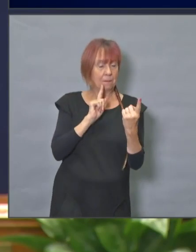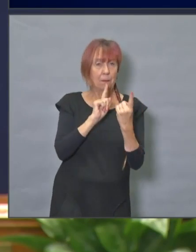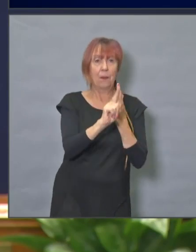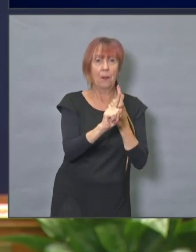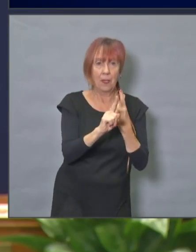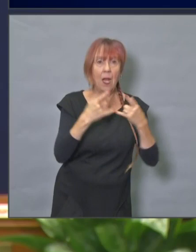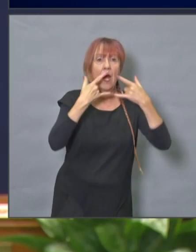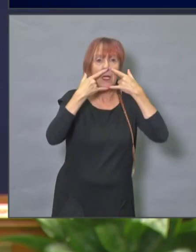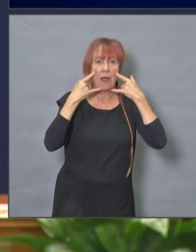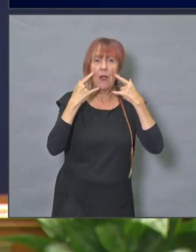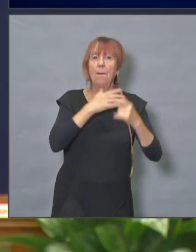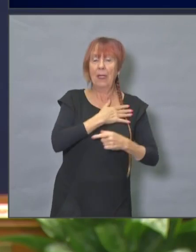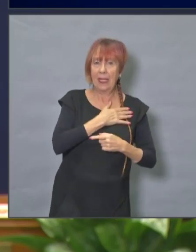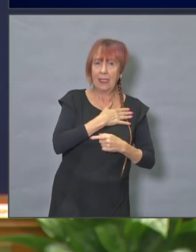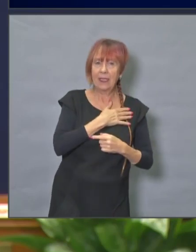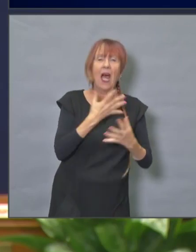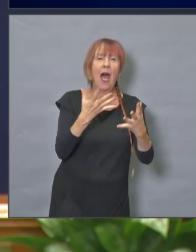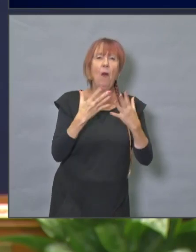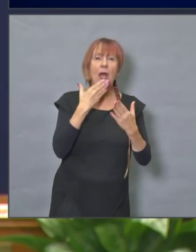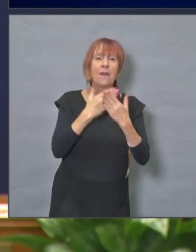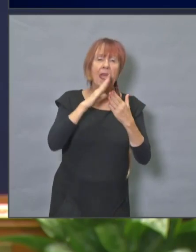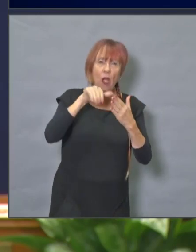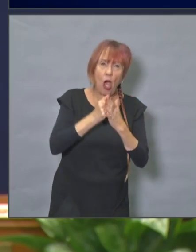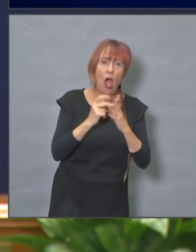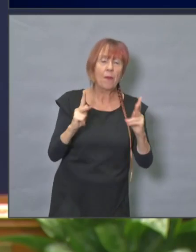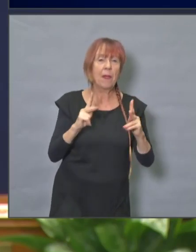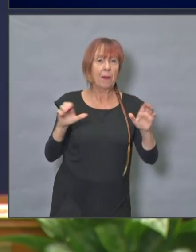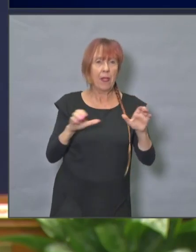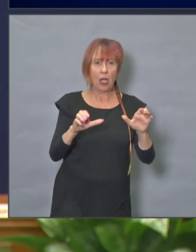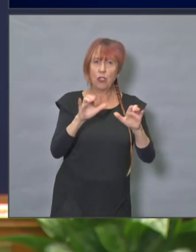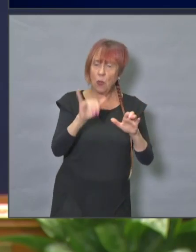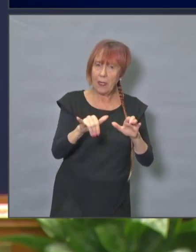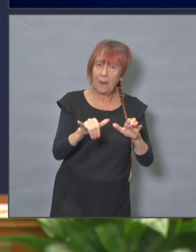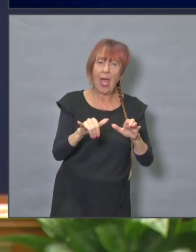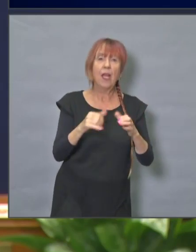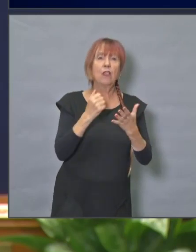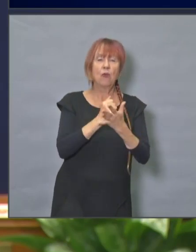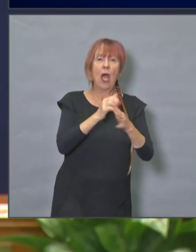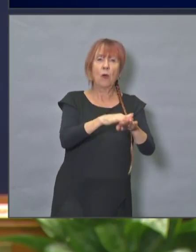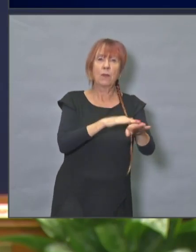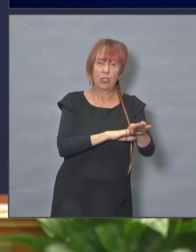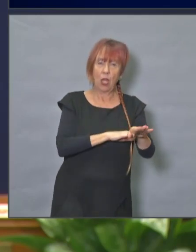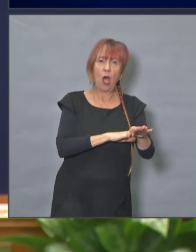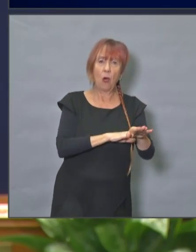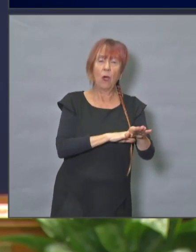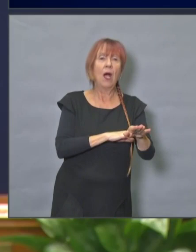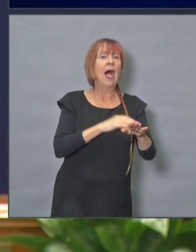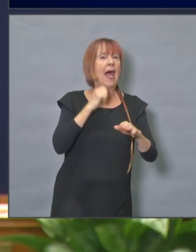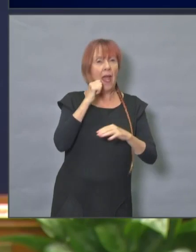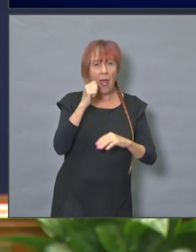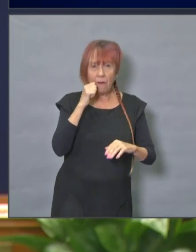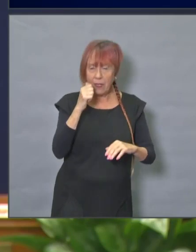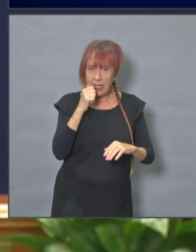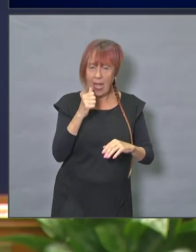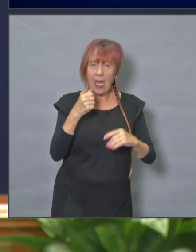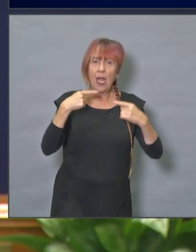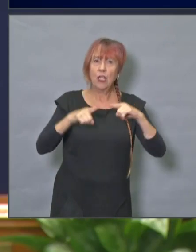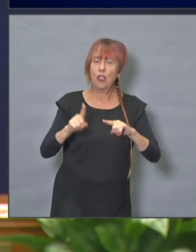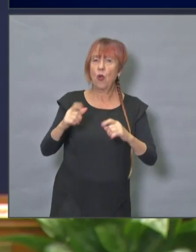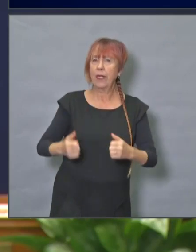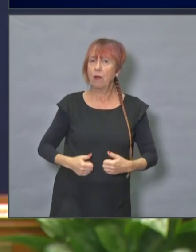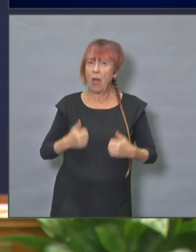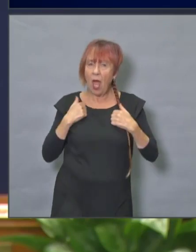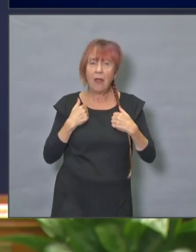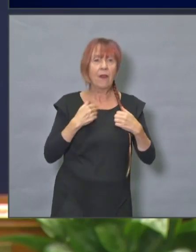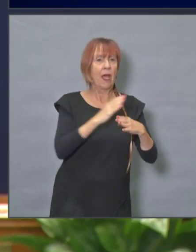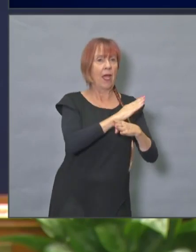you who are making the actions that slow the spread of COVID-19 part of your day-to-day life and your day-to-day business operations.